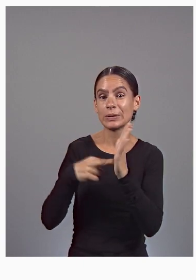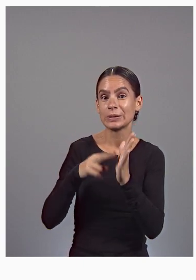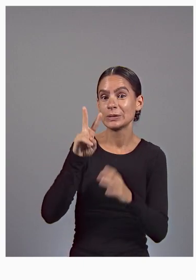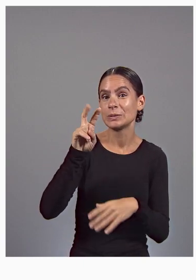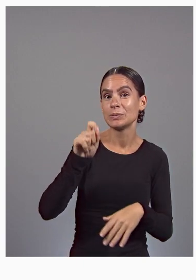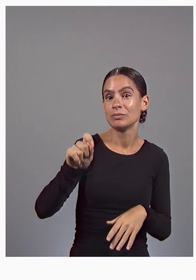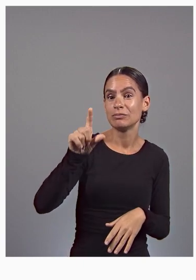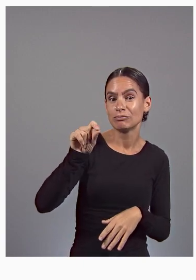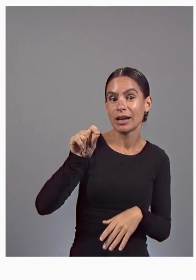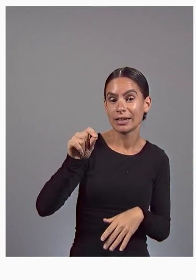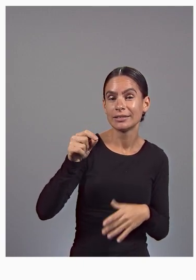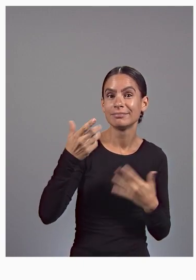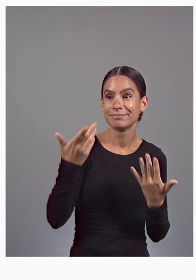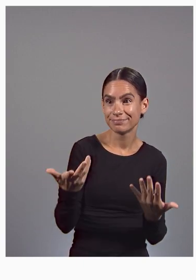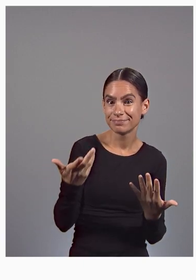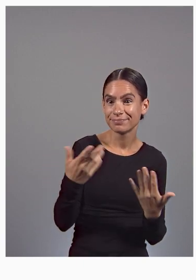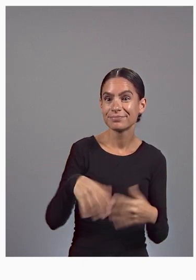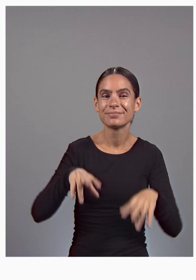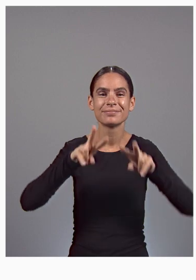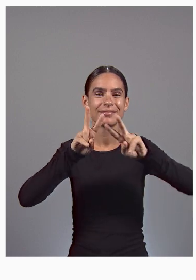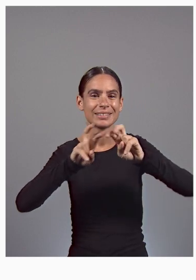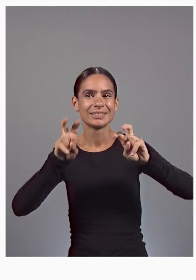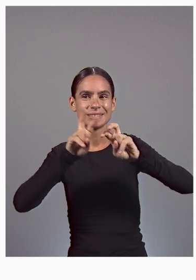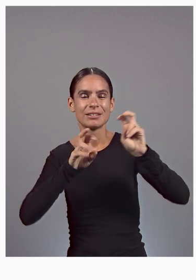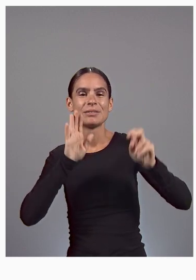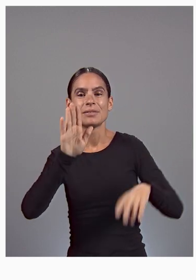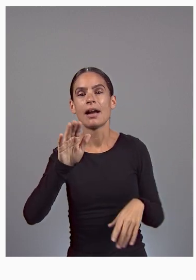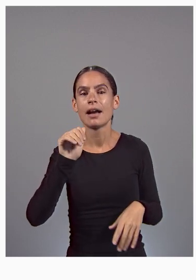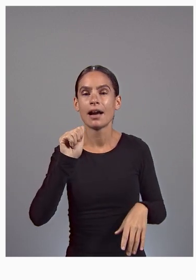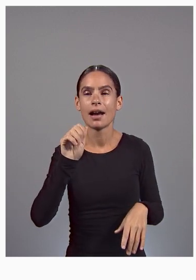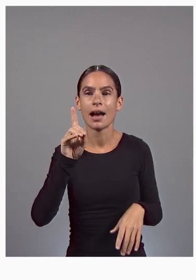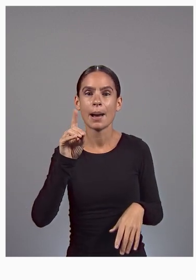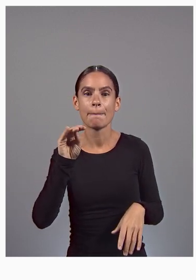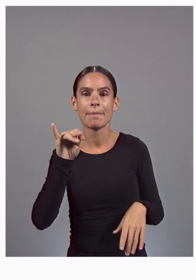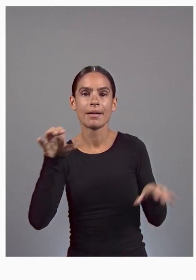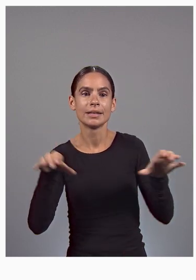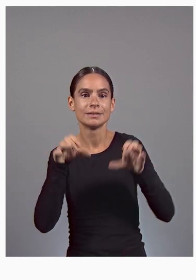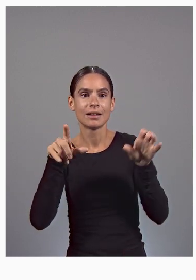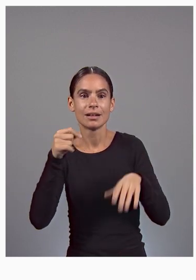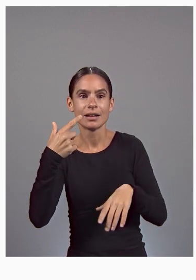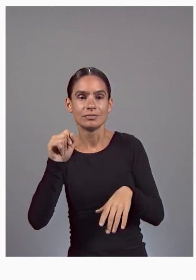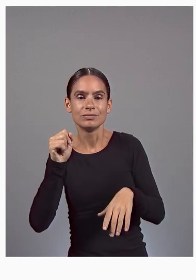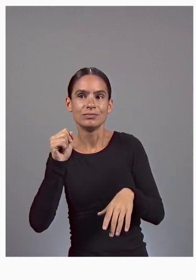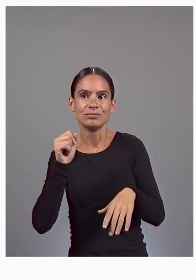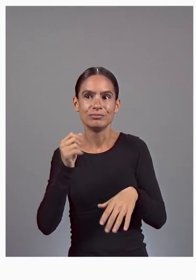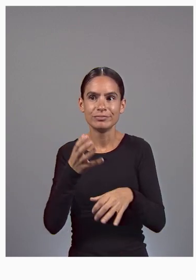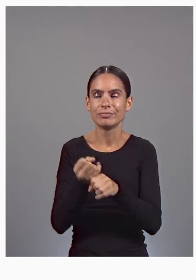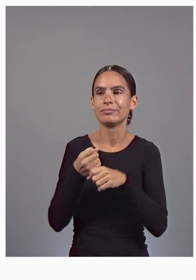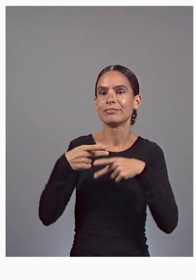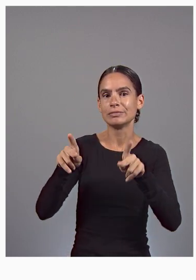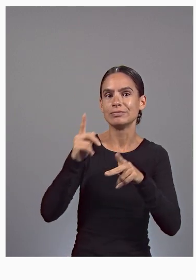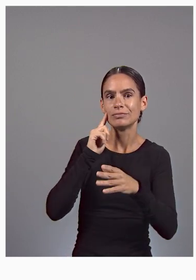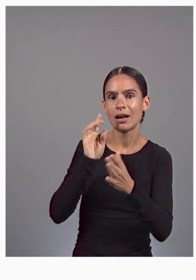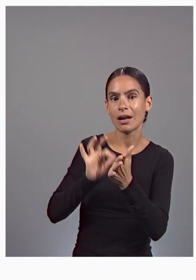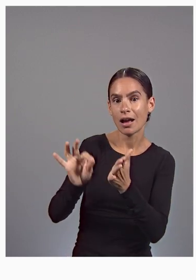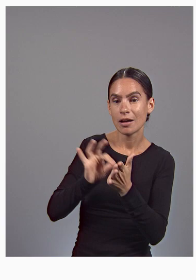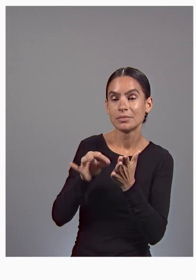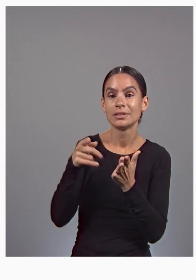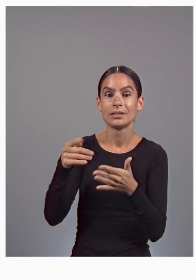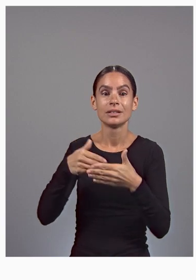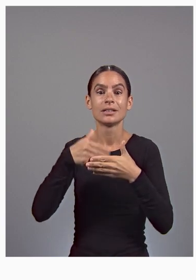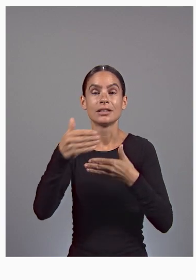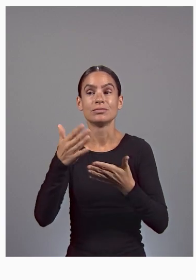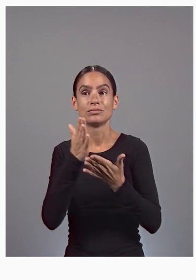So Rule 2.20 analyzes your admin activity logs for permission grants on service accounts. And for this next part, we went